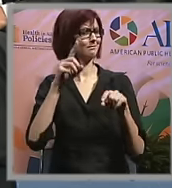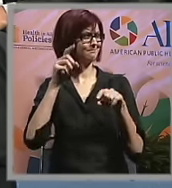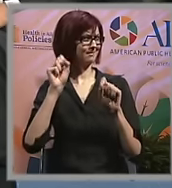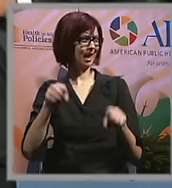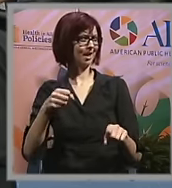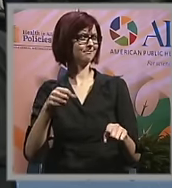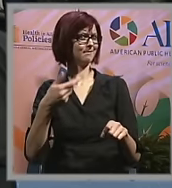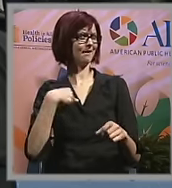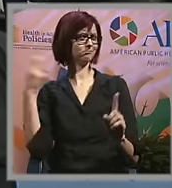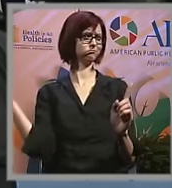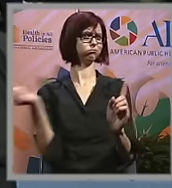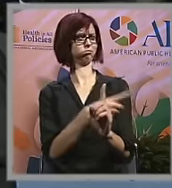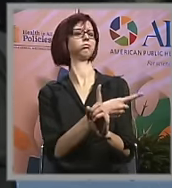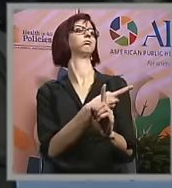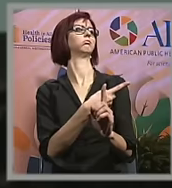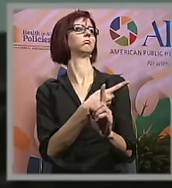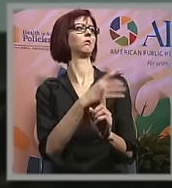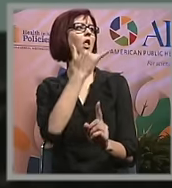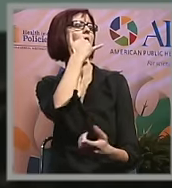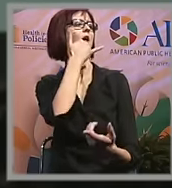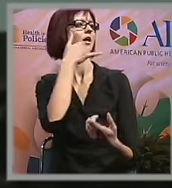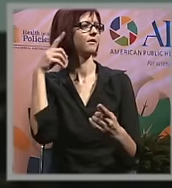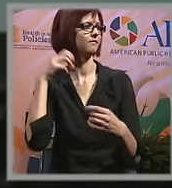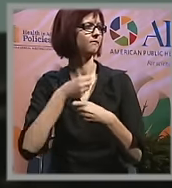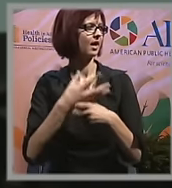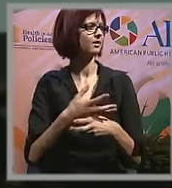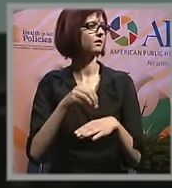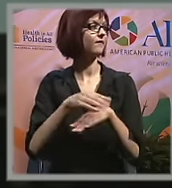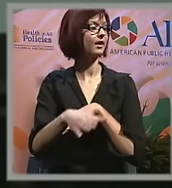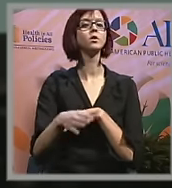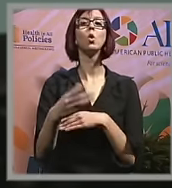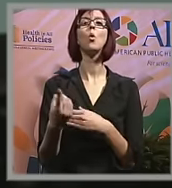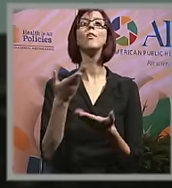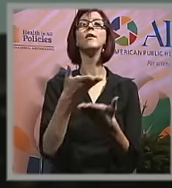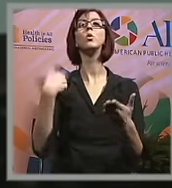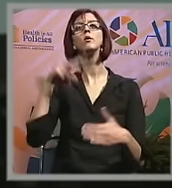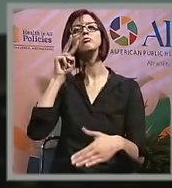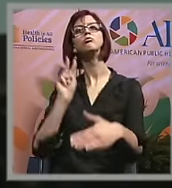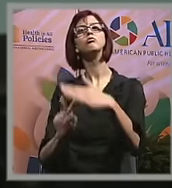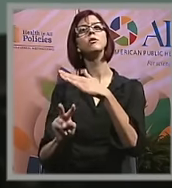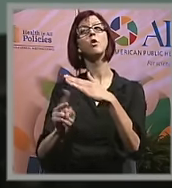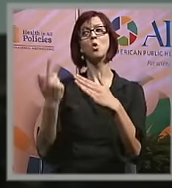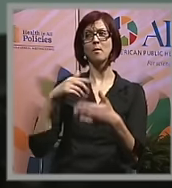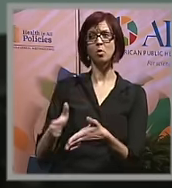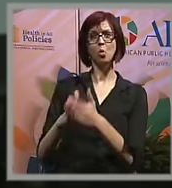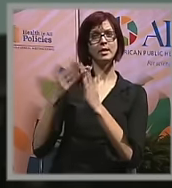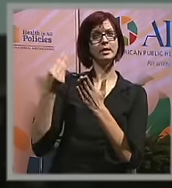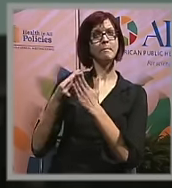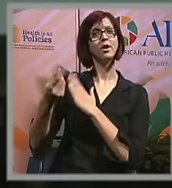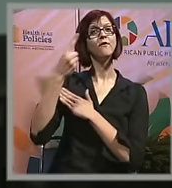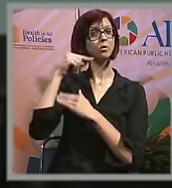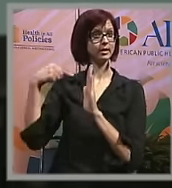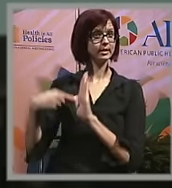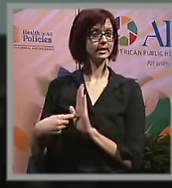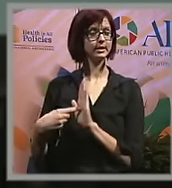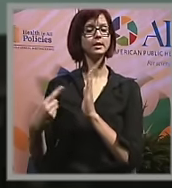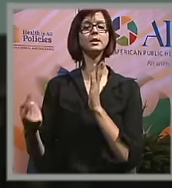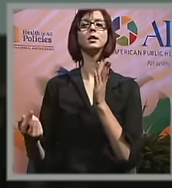effects? You know, one of the things that we're looking forward to, that we're requesting money for